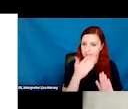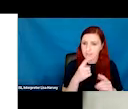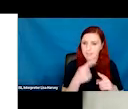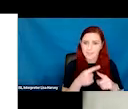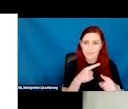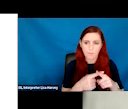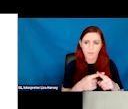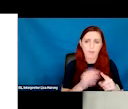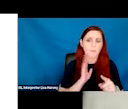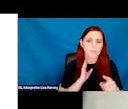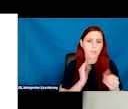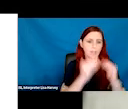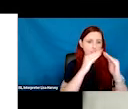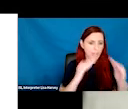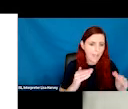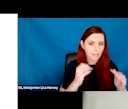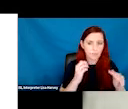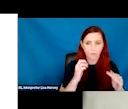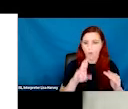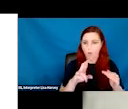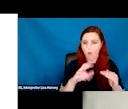dwellings like sheds or glasshouses,